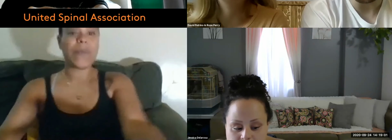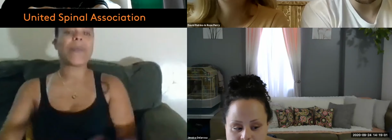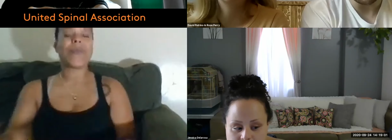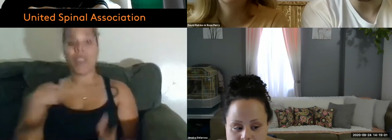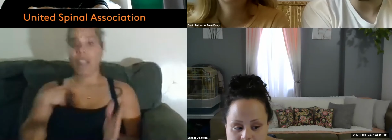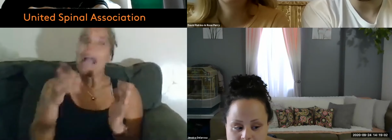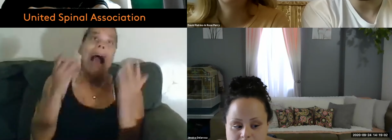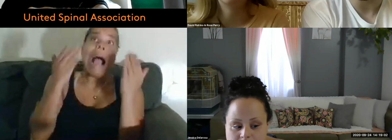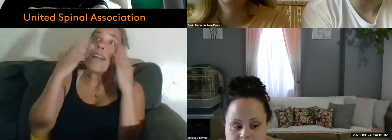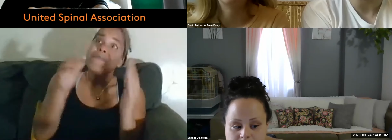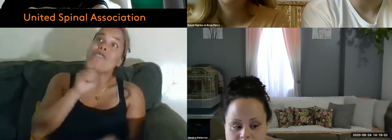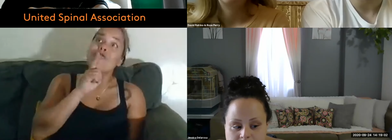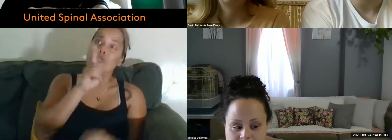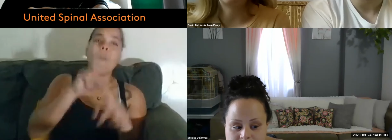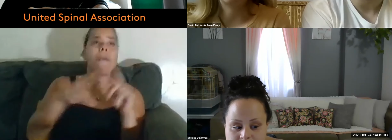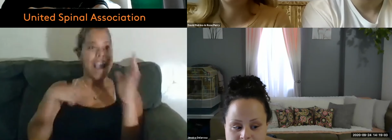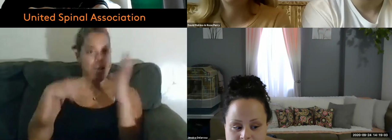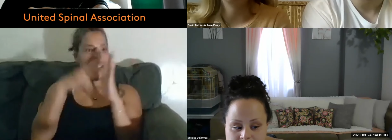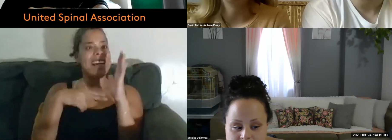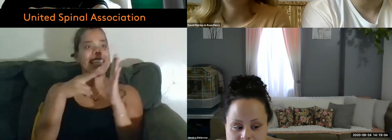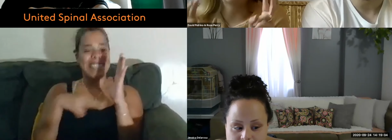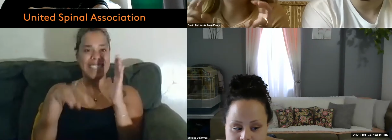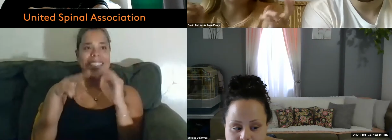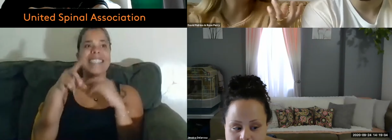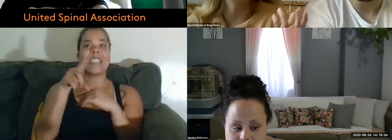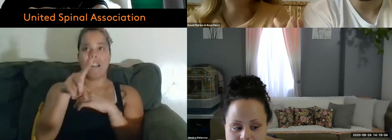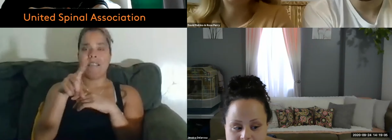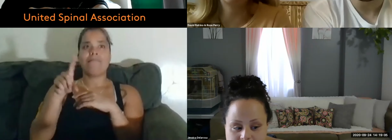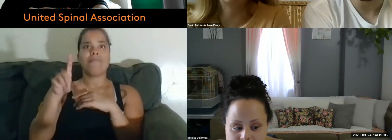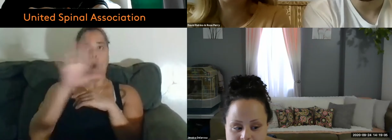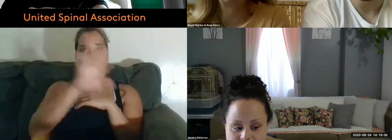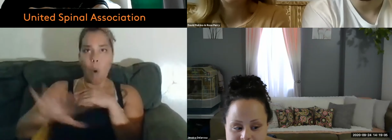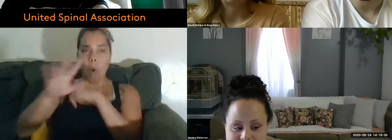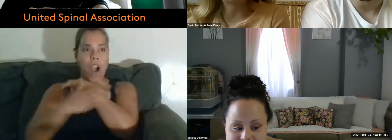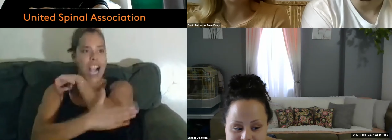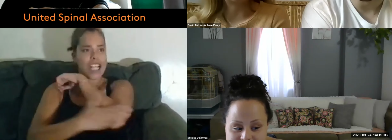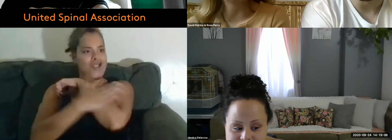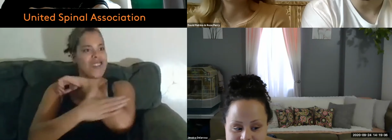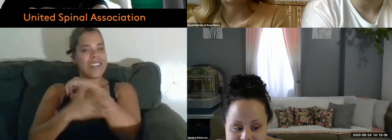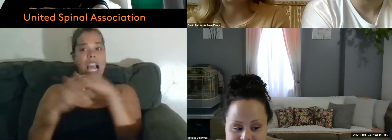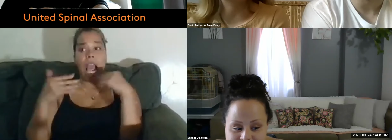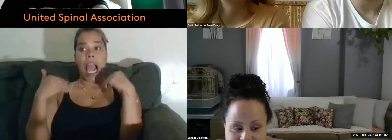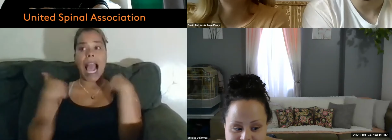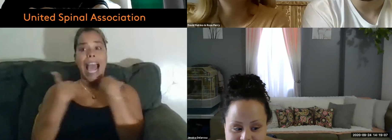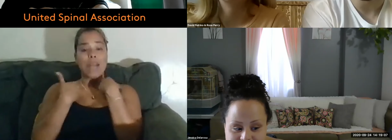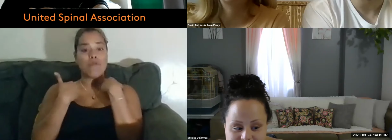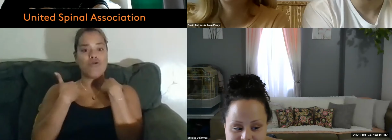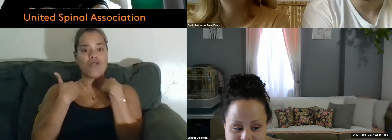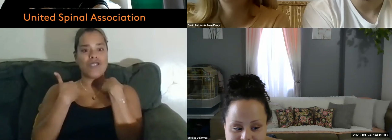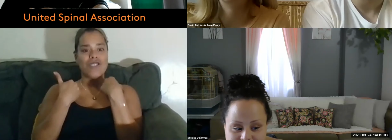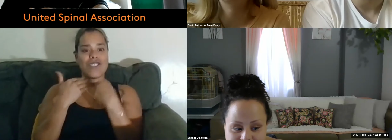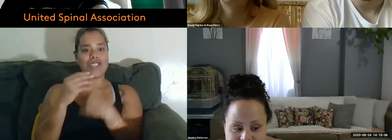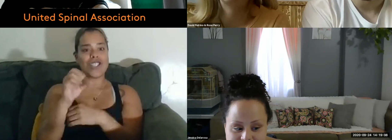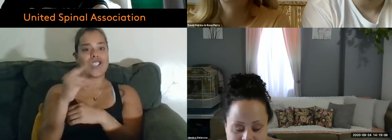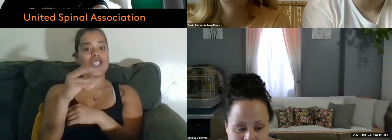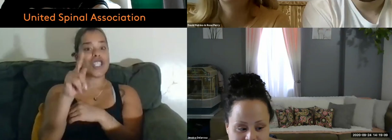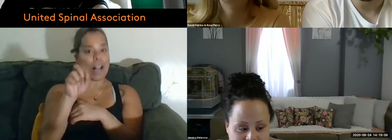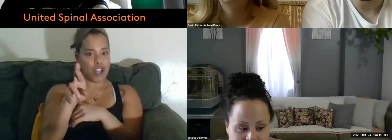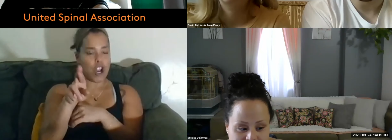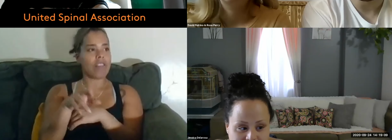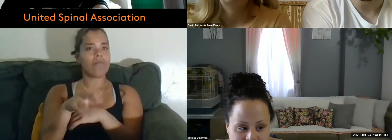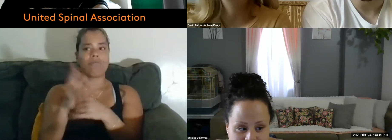the country, animal shelters, they ran out, so to speak, of dogs and cats that were up for adoption, which is